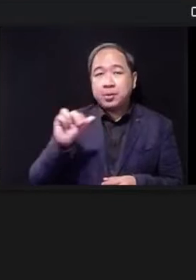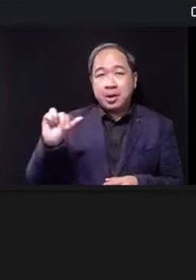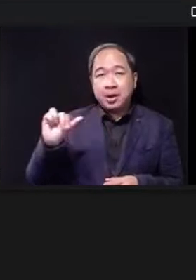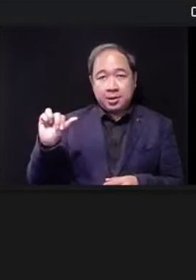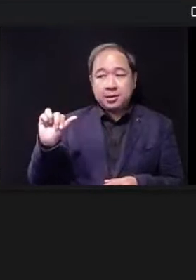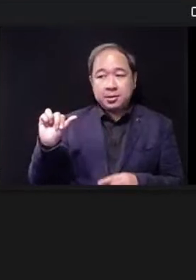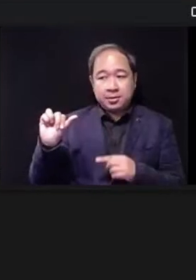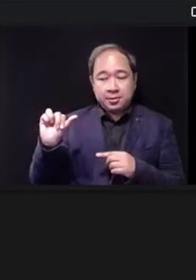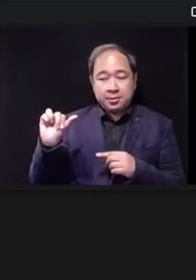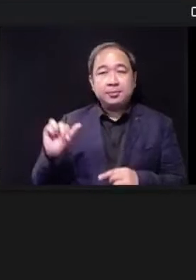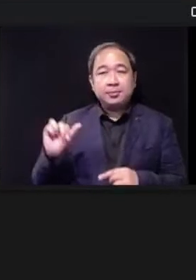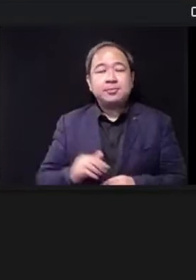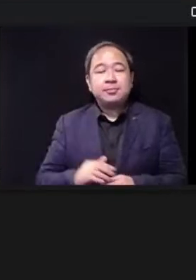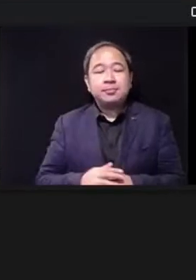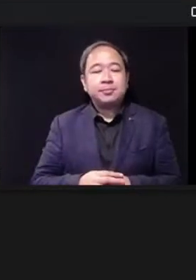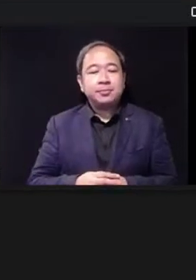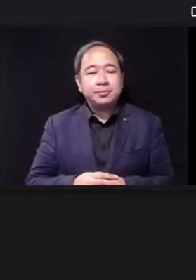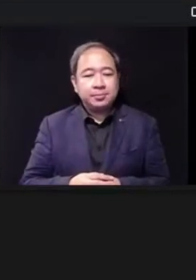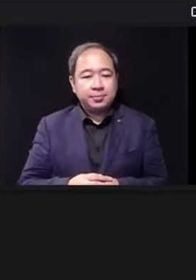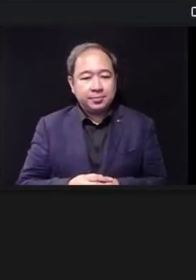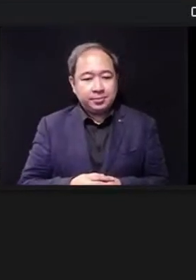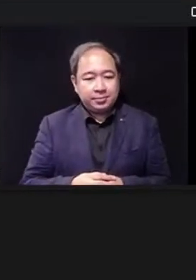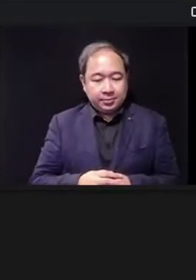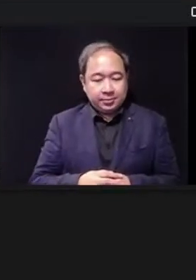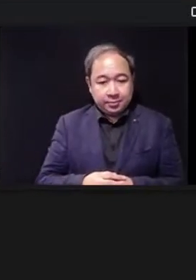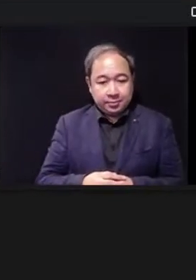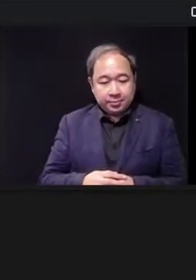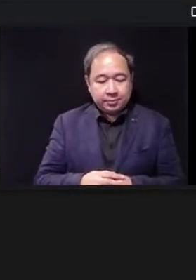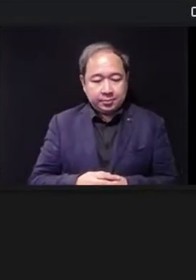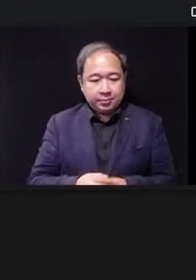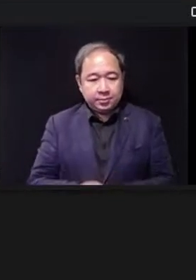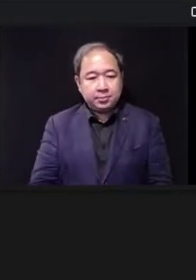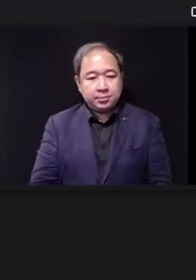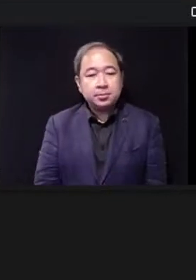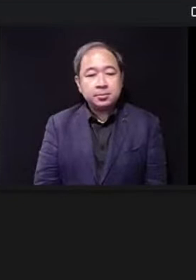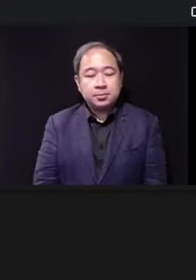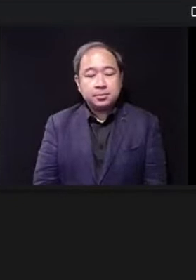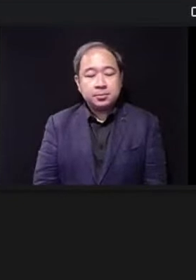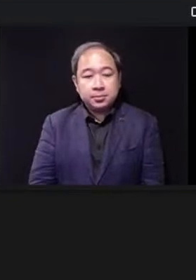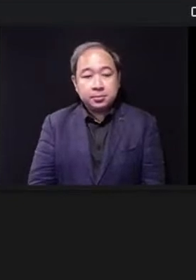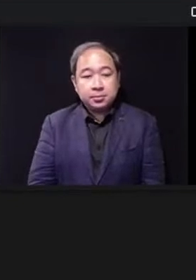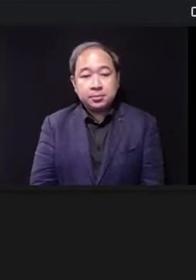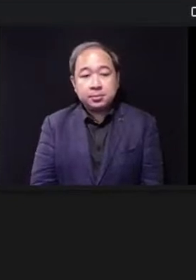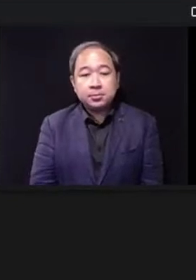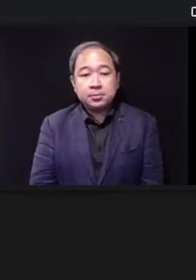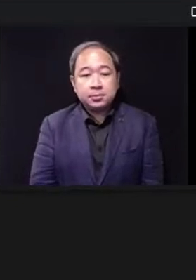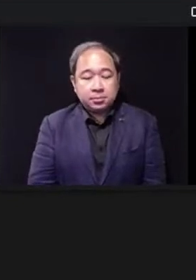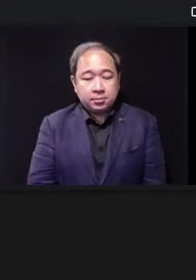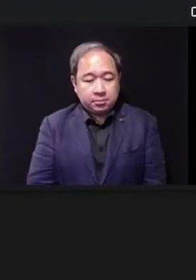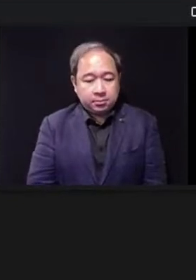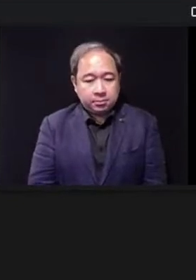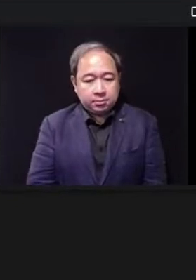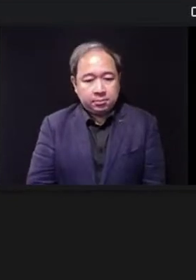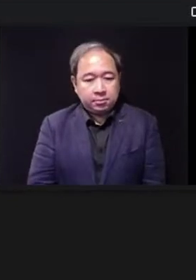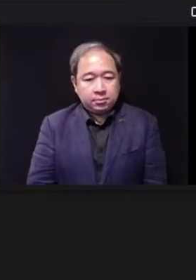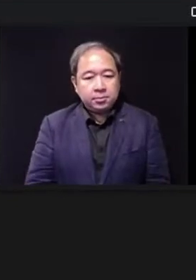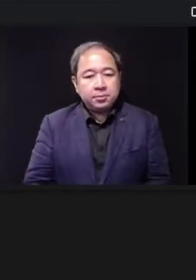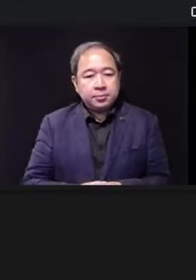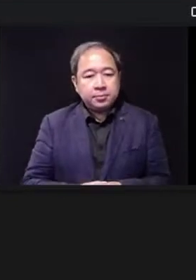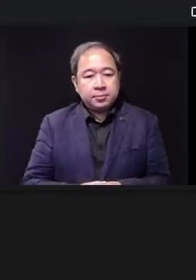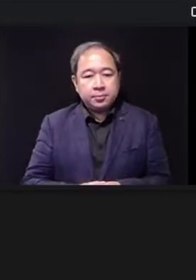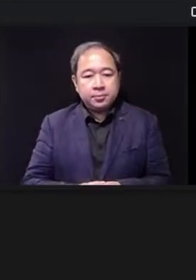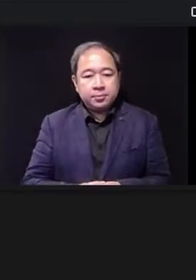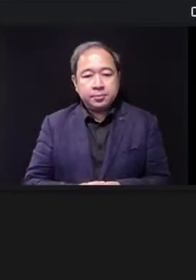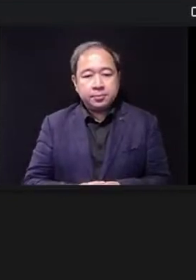These is just a documentation